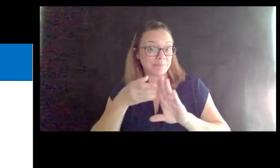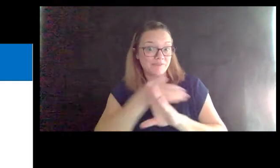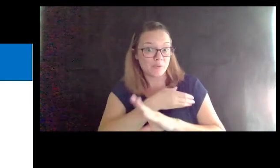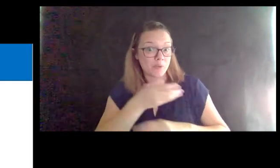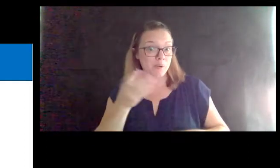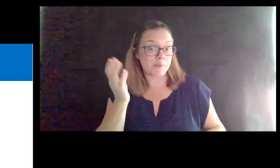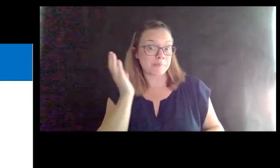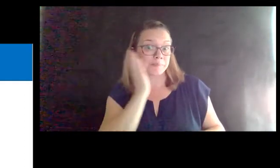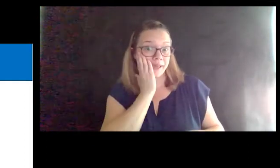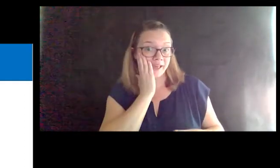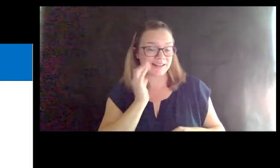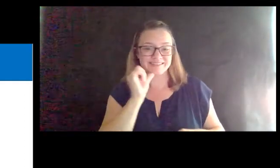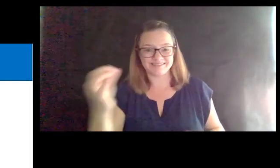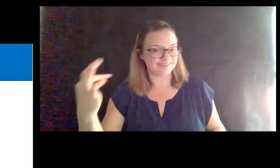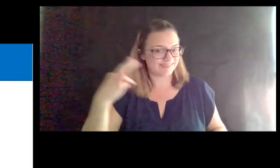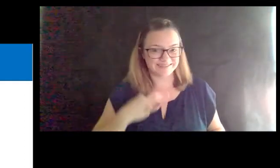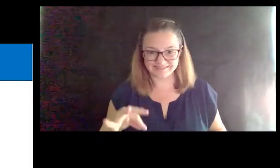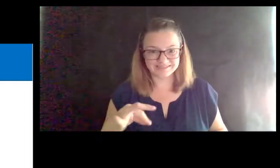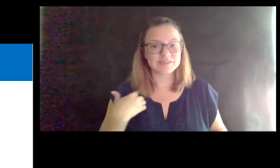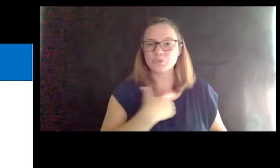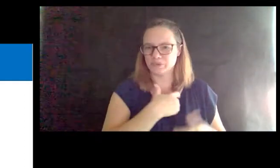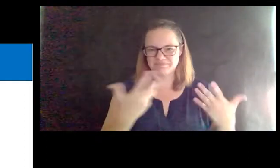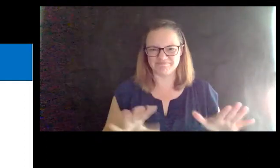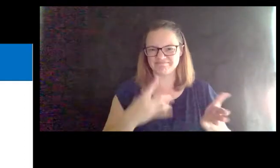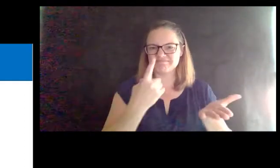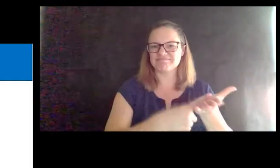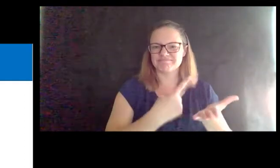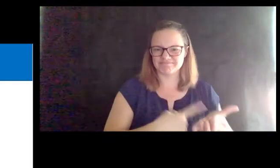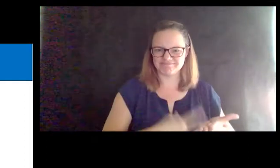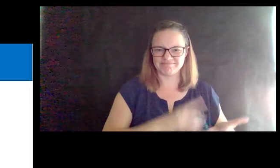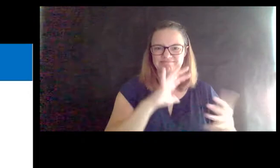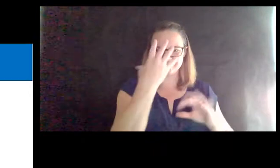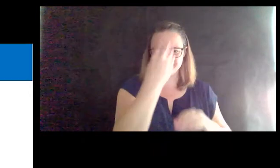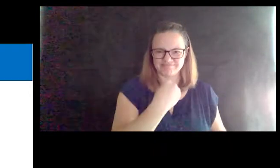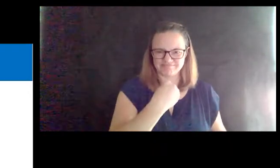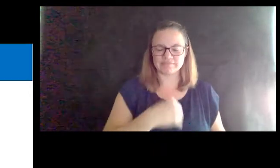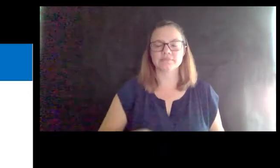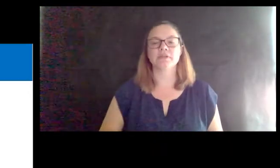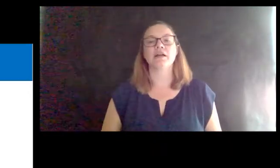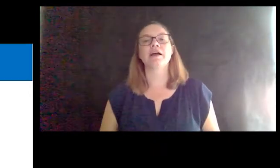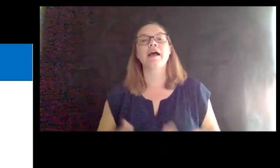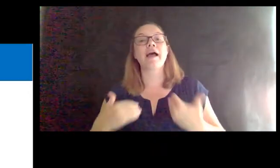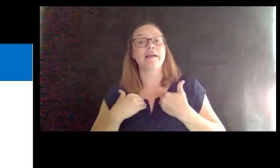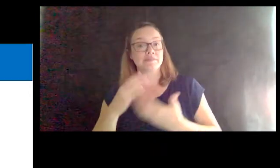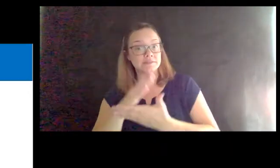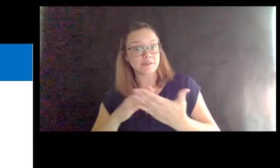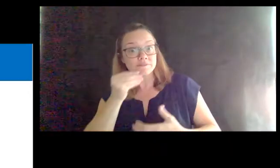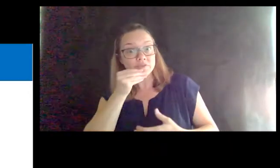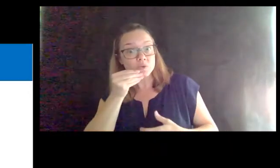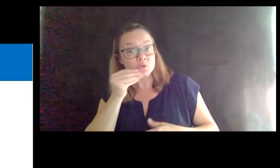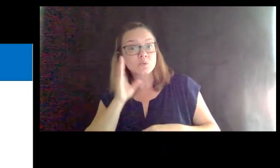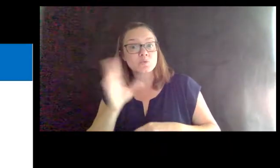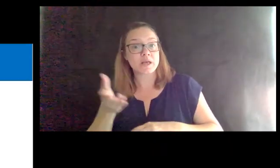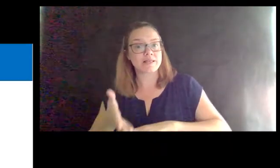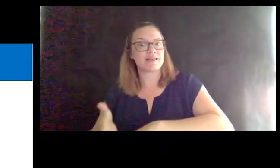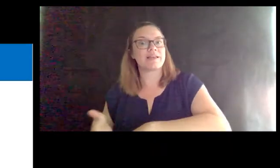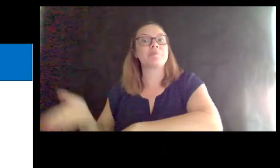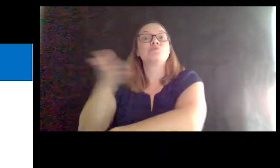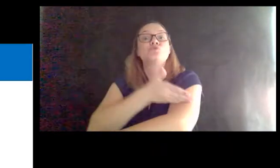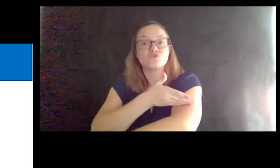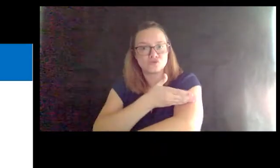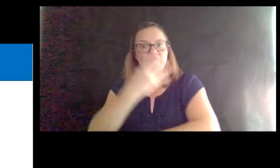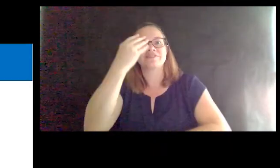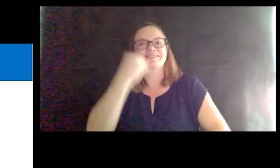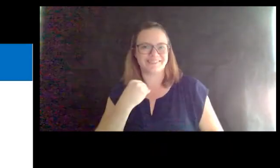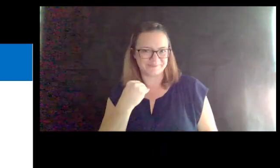not be beneficial before bedtime or disrupt our sleep. So, there are foods that can improve